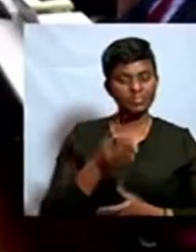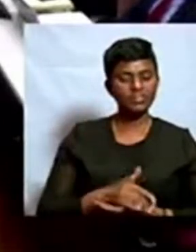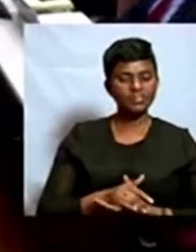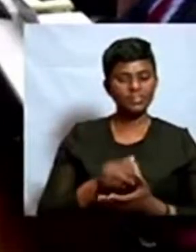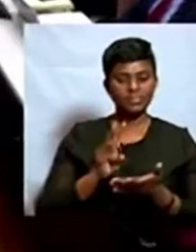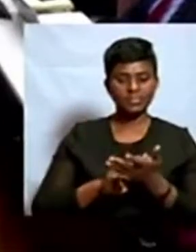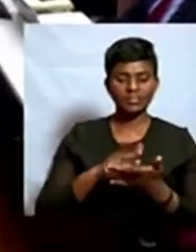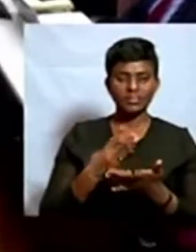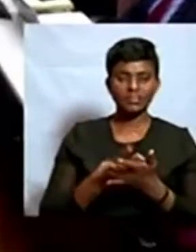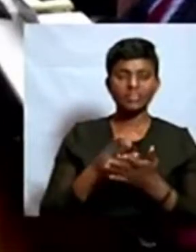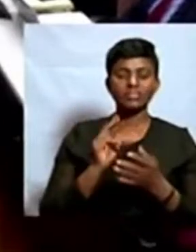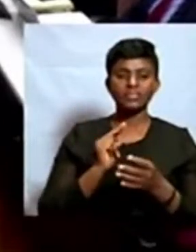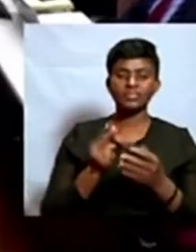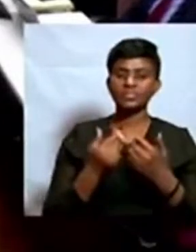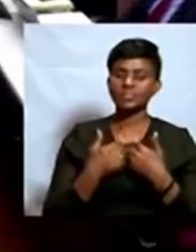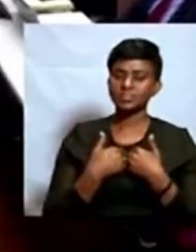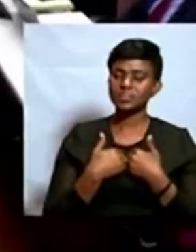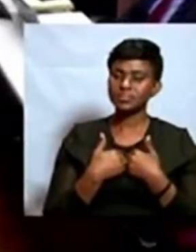witness, we have